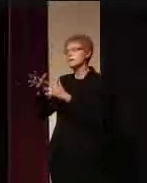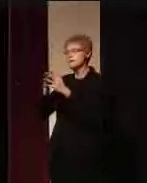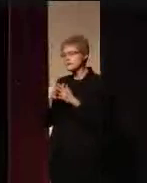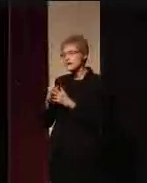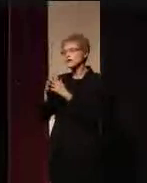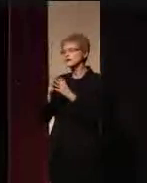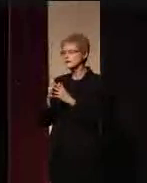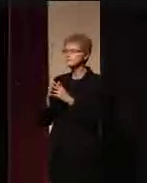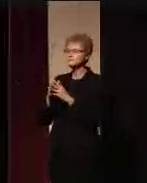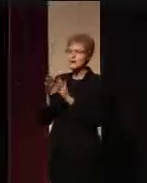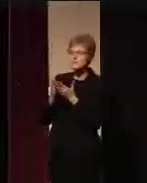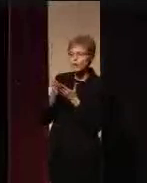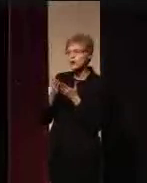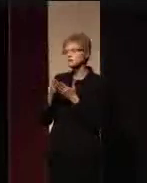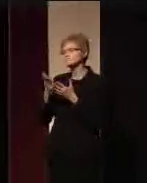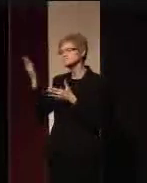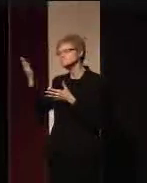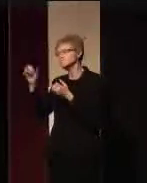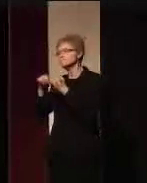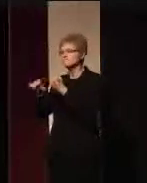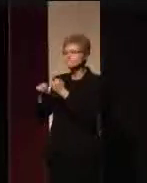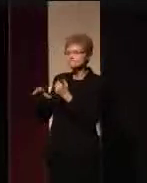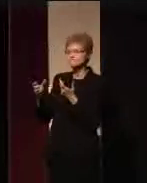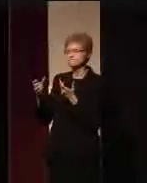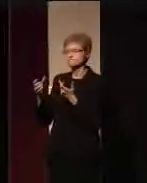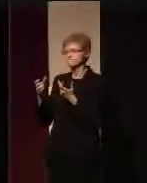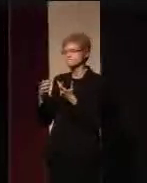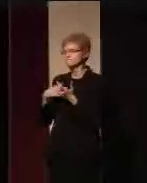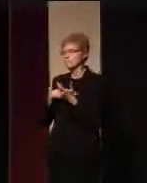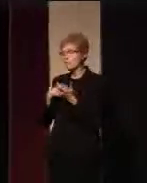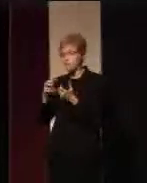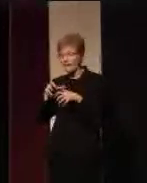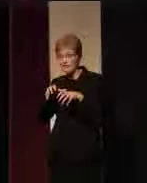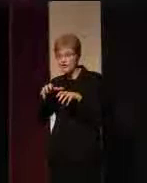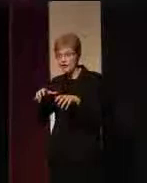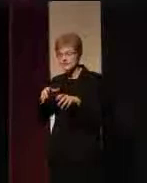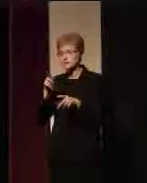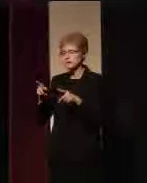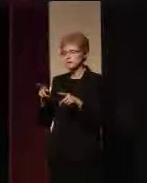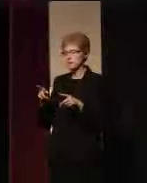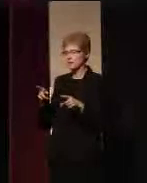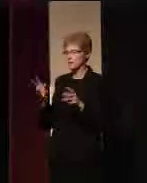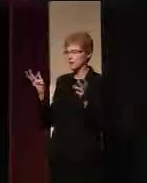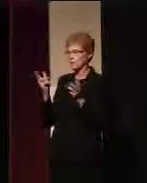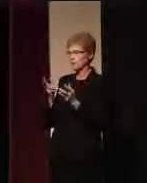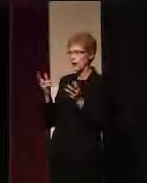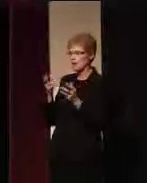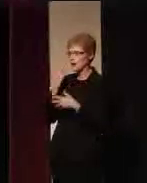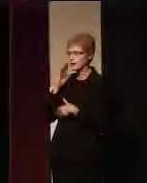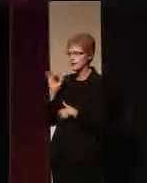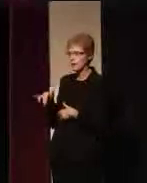I do, when I speak to a white audience or a predominantly white audience, people usually say, "Wow, really? I